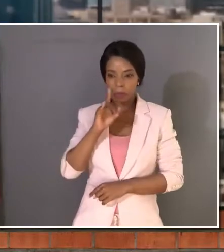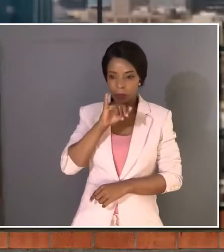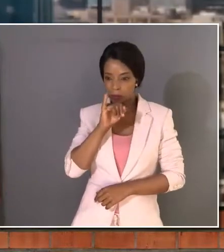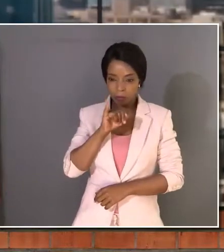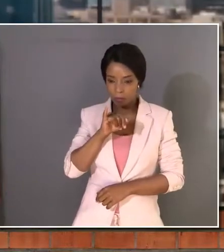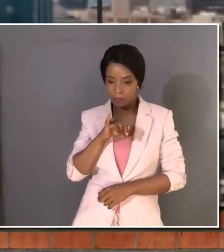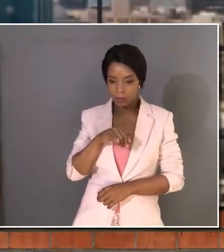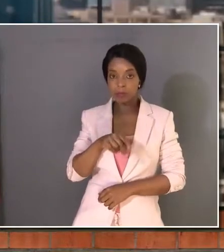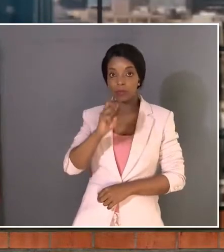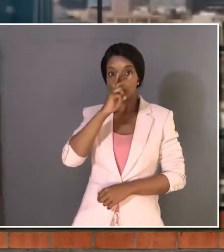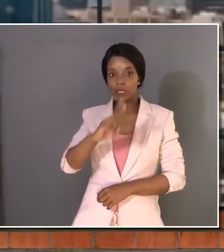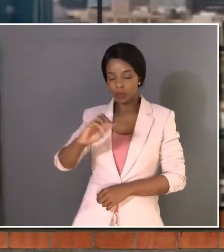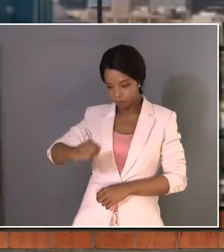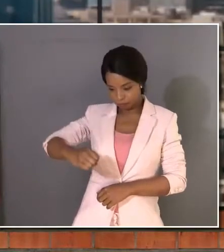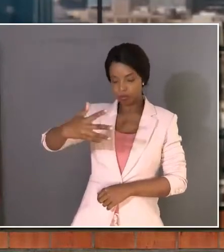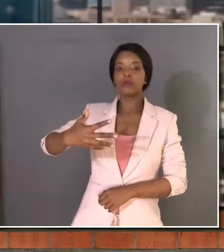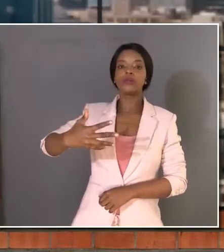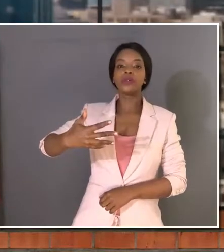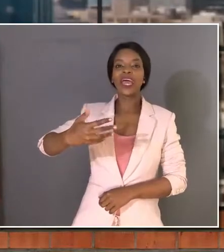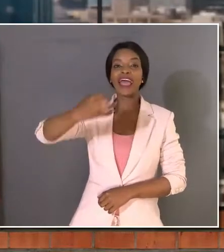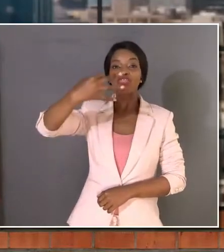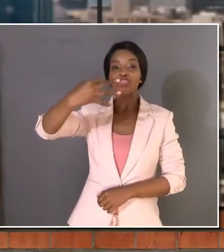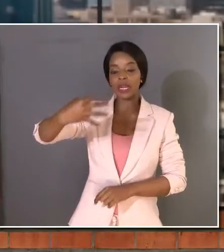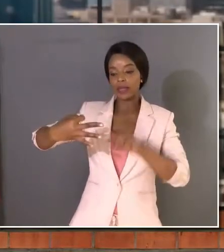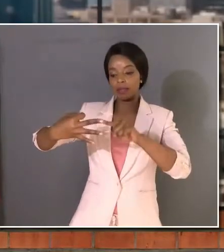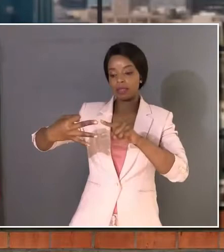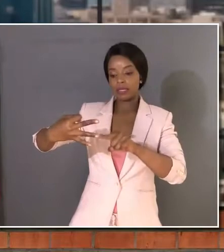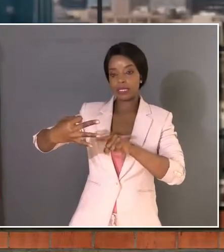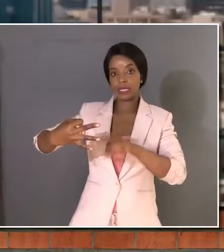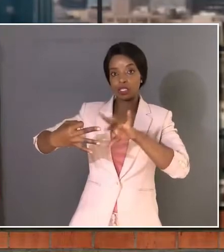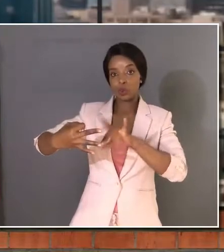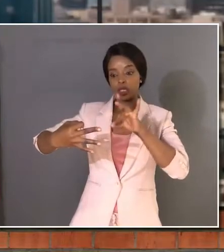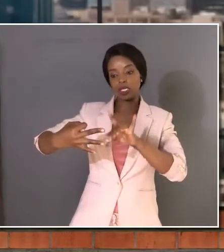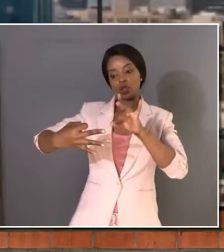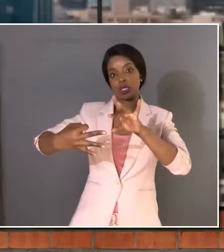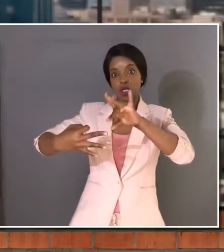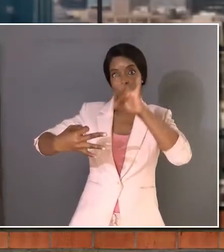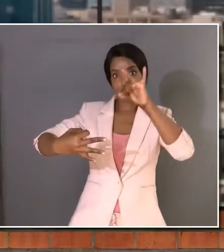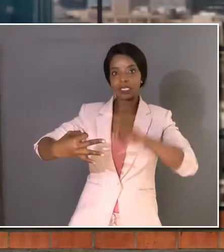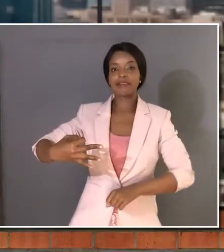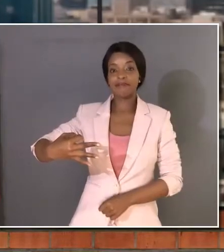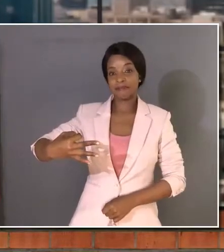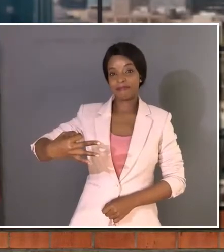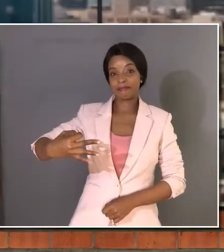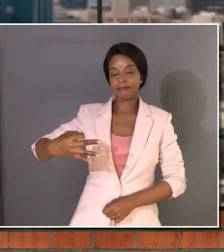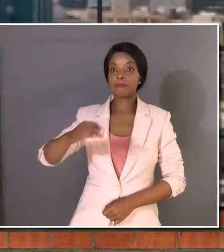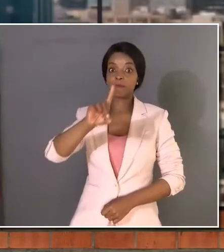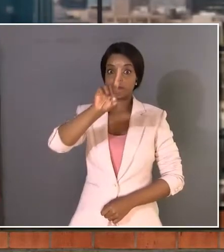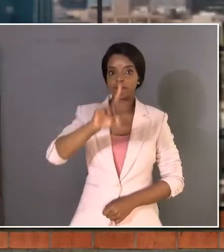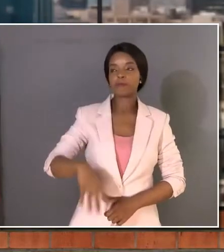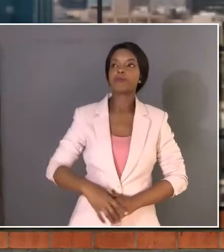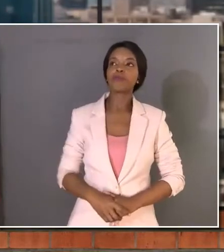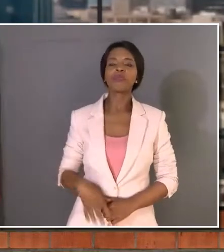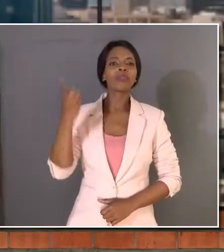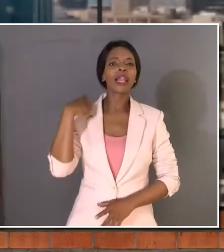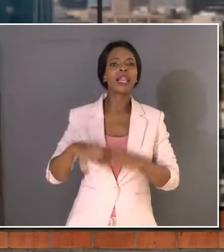options. Okay, three options. And this is the question I'm just going to give you for now. Last year, we all had to switch to Zoom